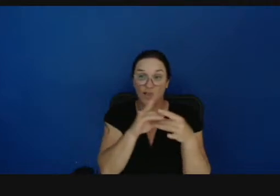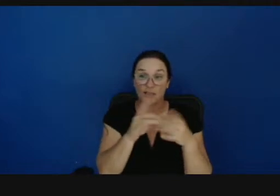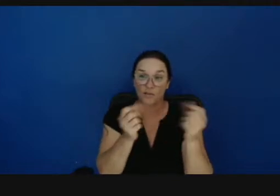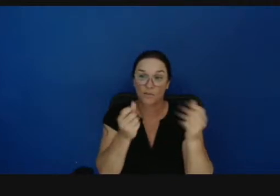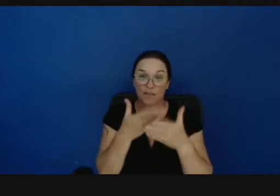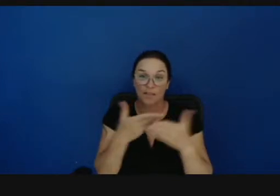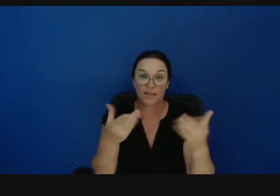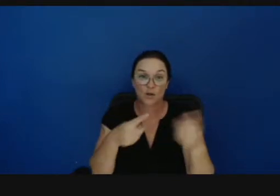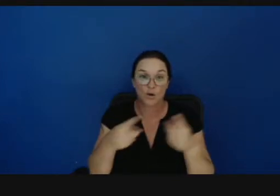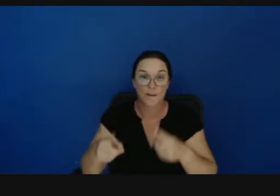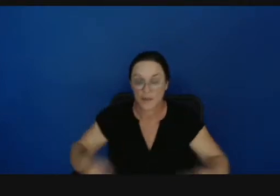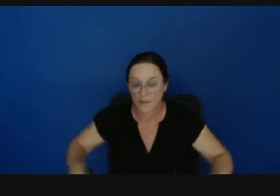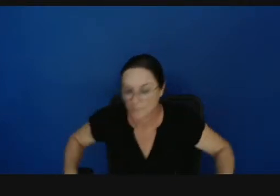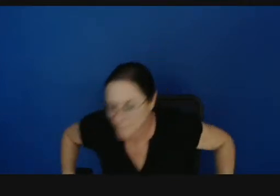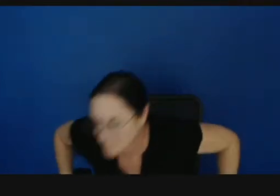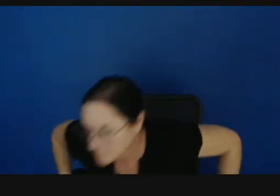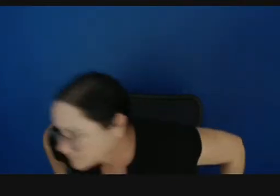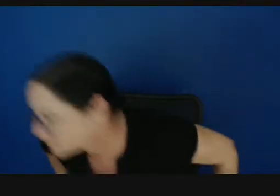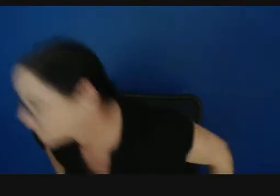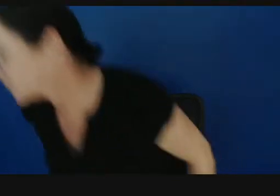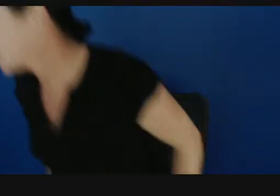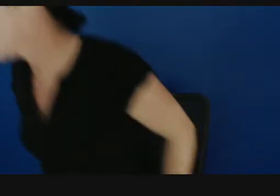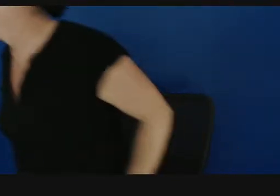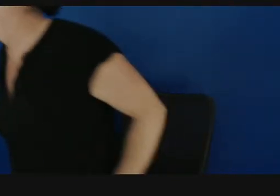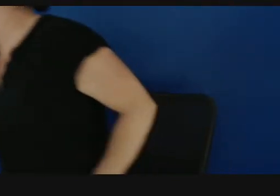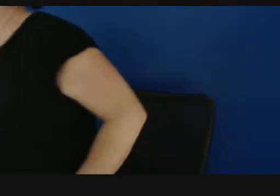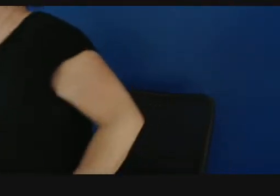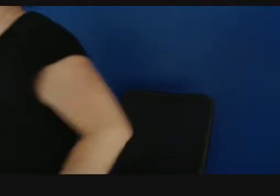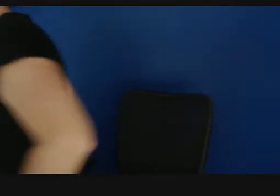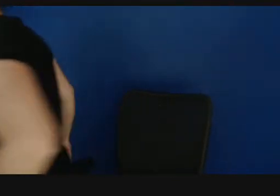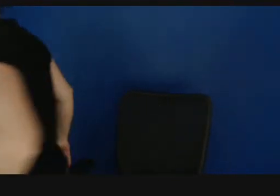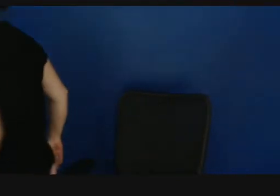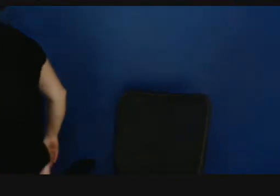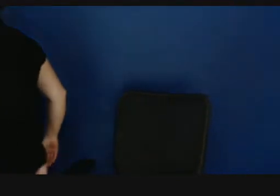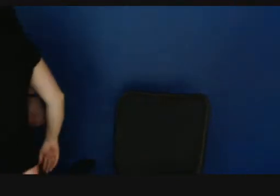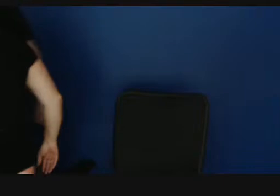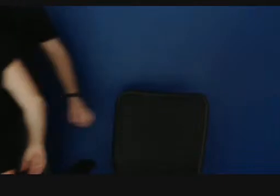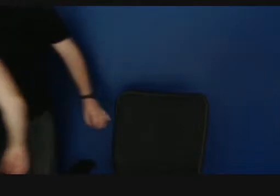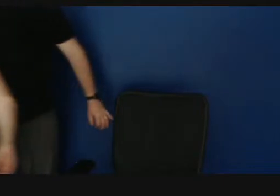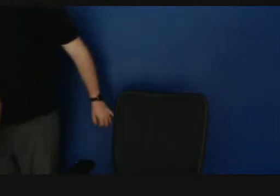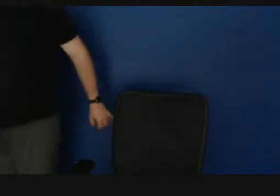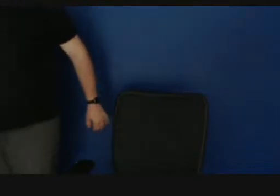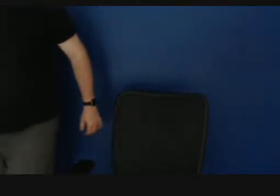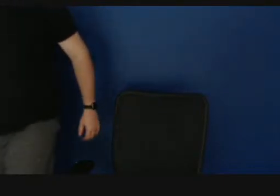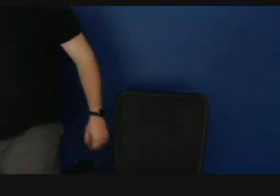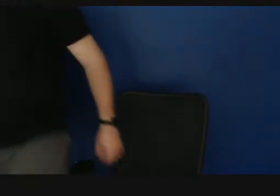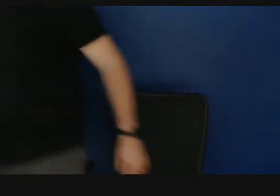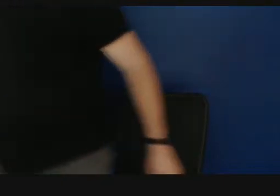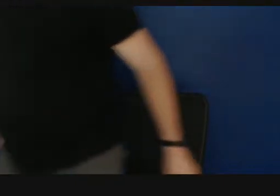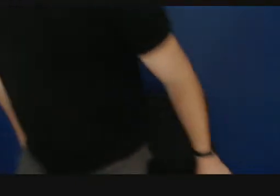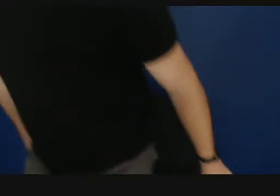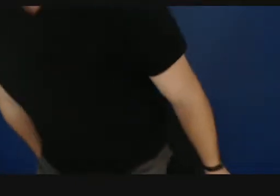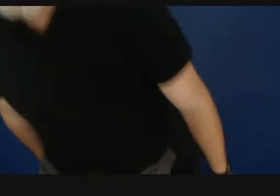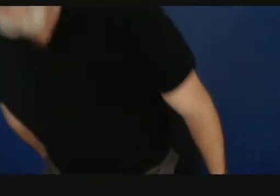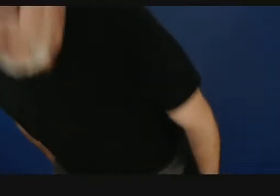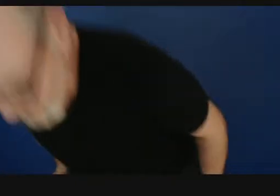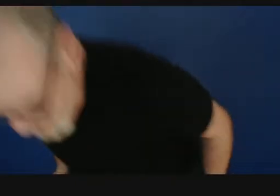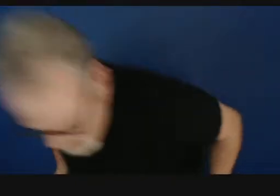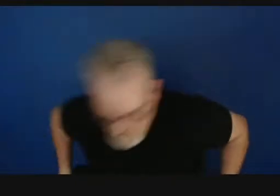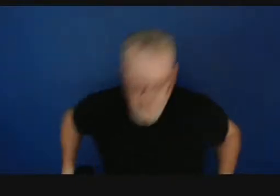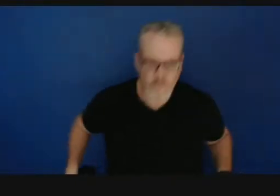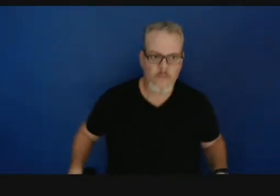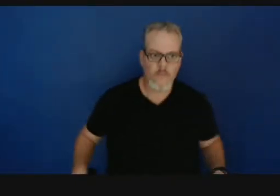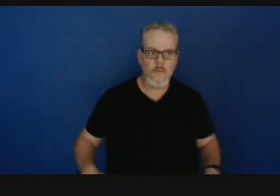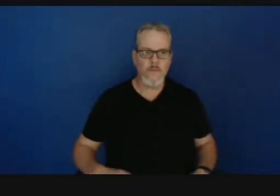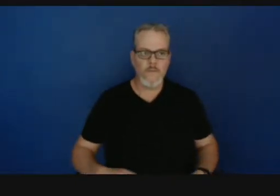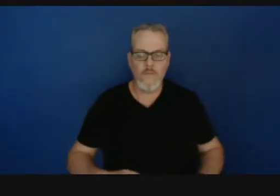and we can probably walk that a long way back, Victoria, from what we used to say. Right. One of my favorite things from Frank was I